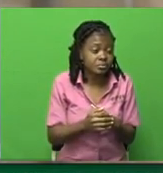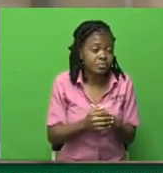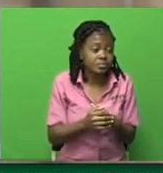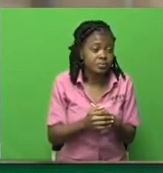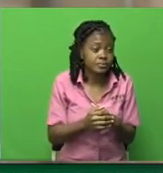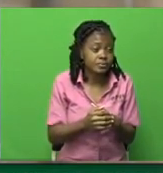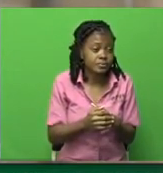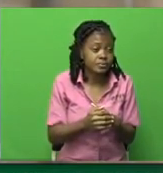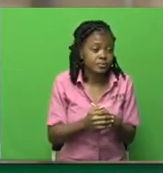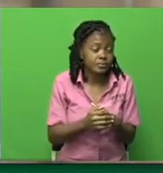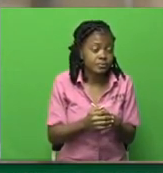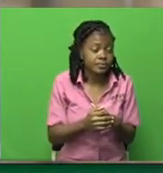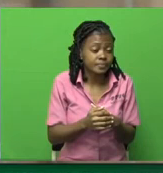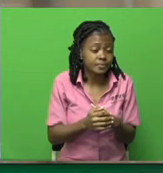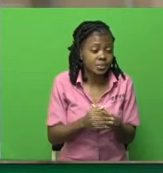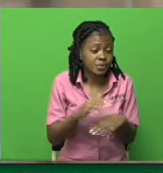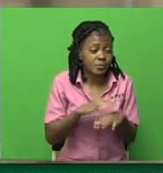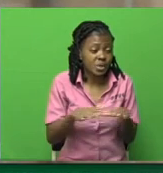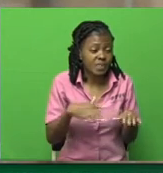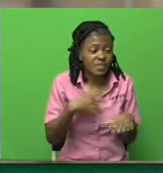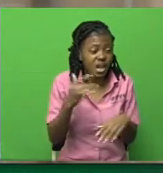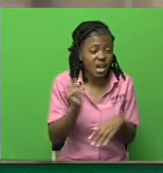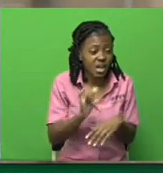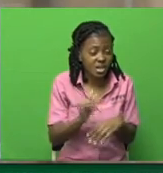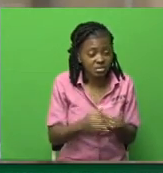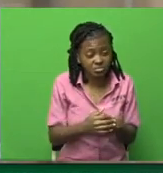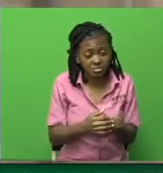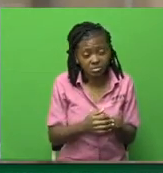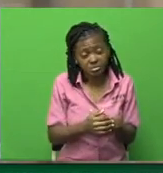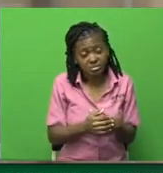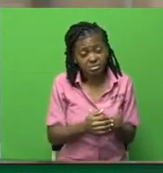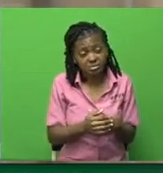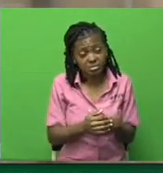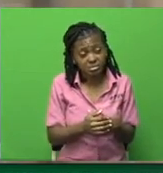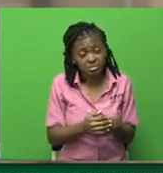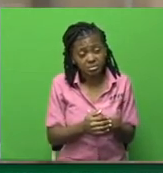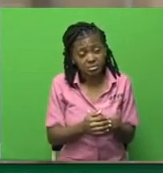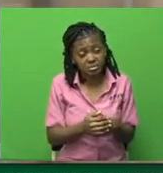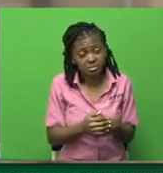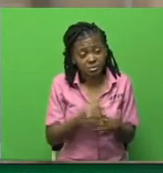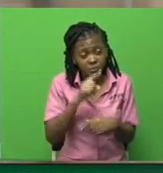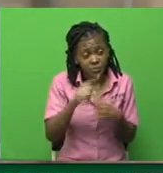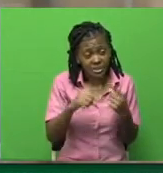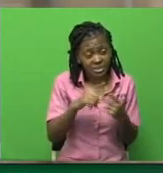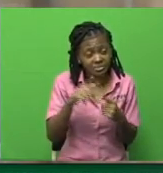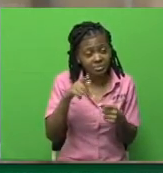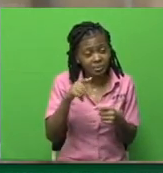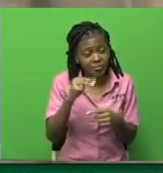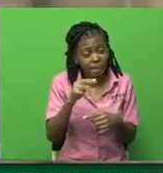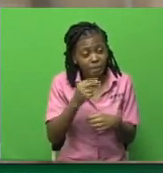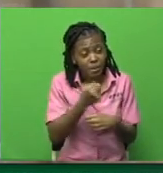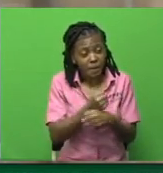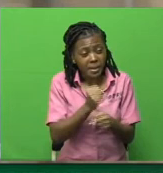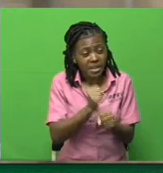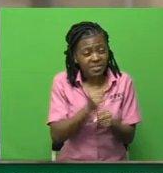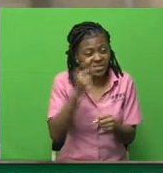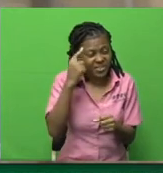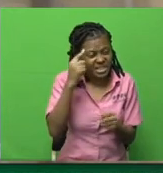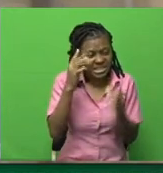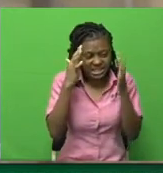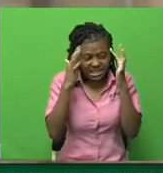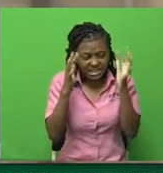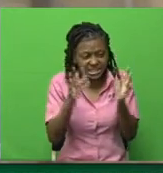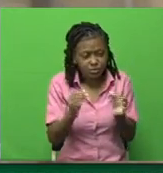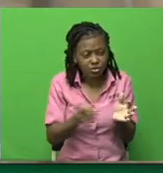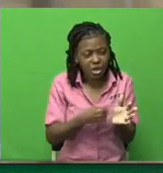so don't feel as though when we are called upon to make decisions that may not be politically popular that